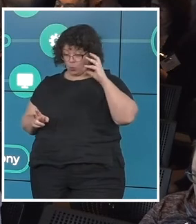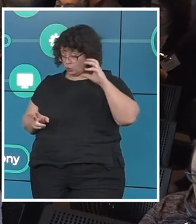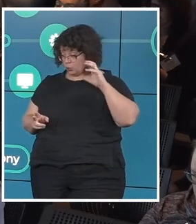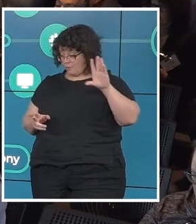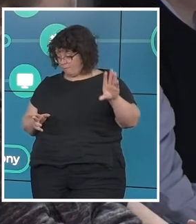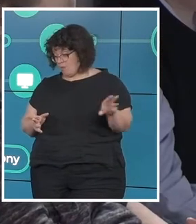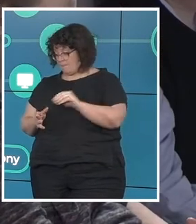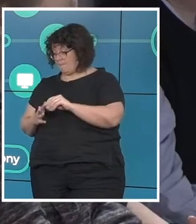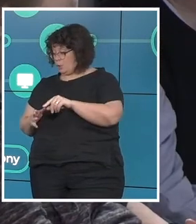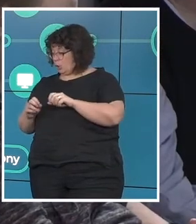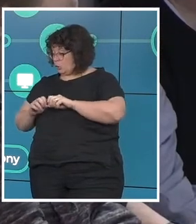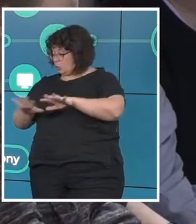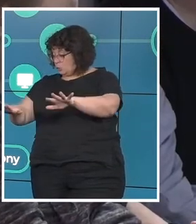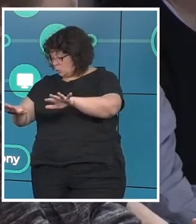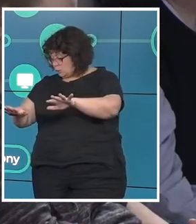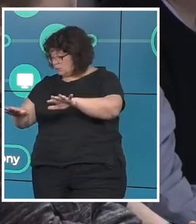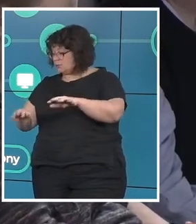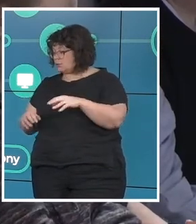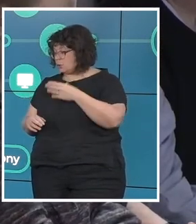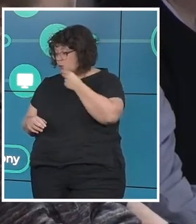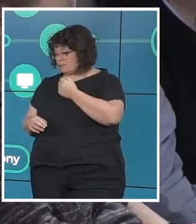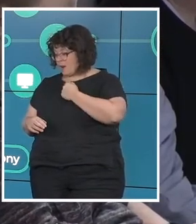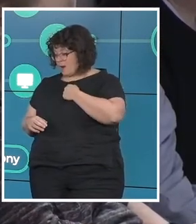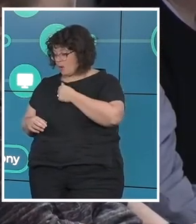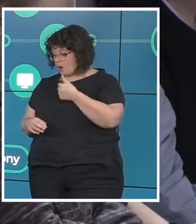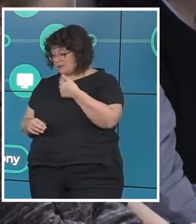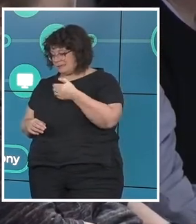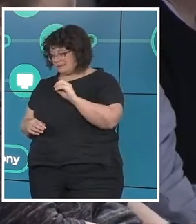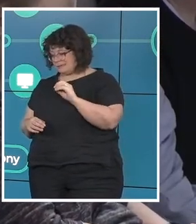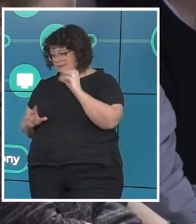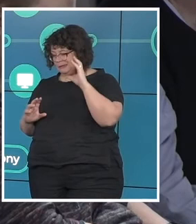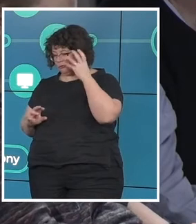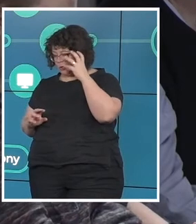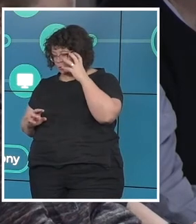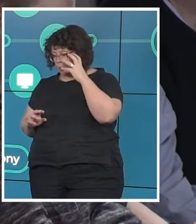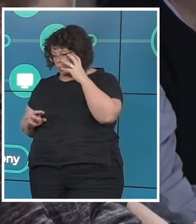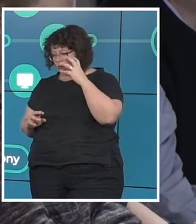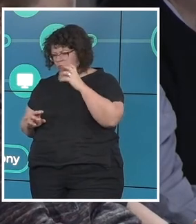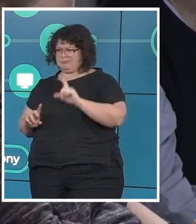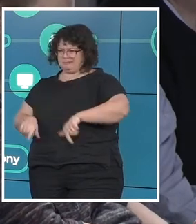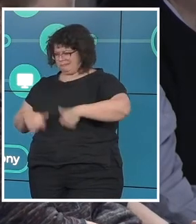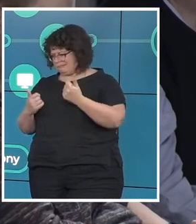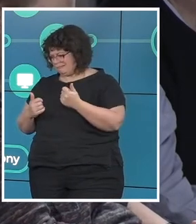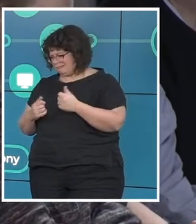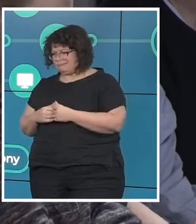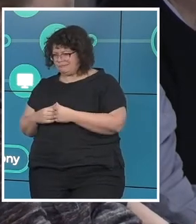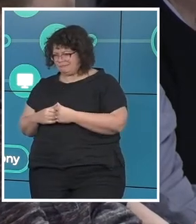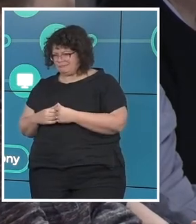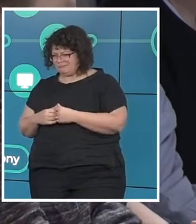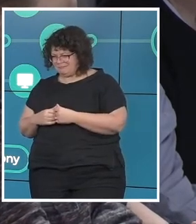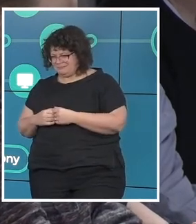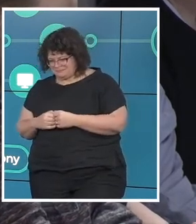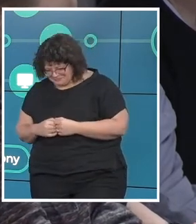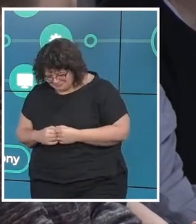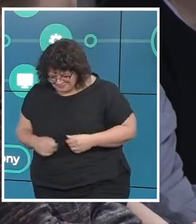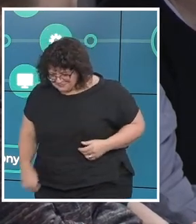becomes really, really efficient organisationally, but then suddenly realise you don't need to audio describe everything. It's the Hitchhiker's Guide to the Galaxy thing. It's a radio script